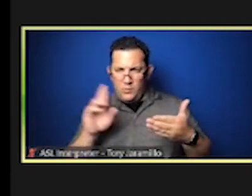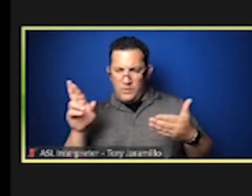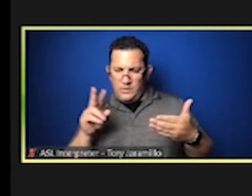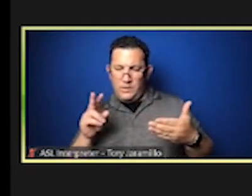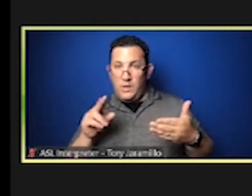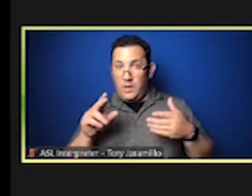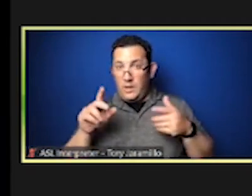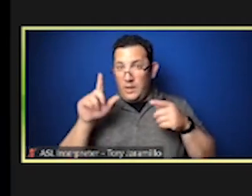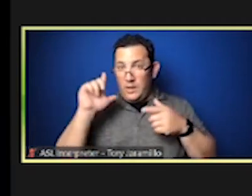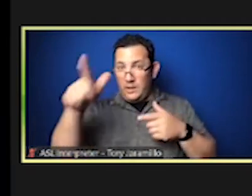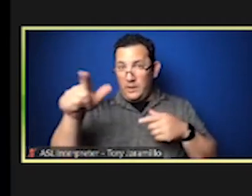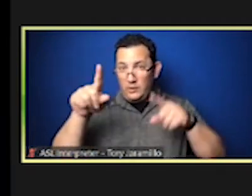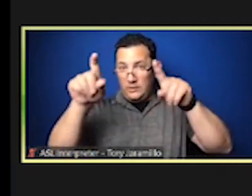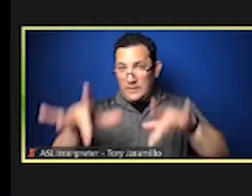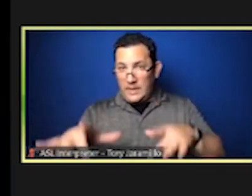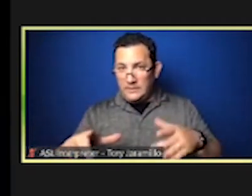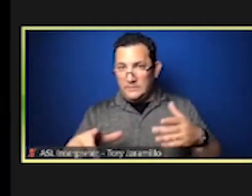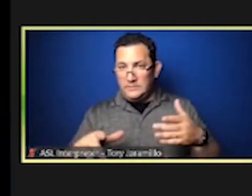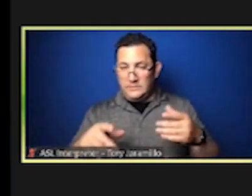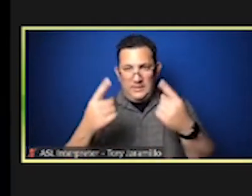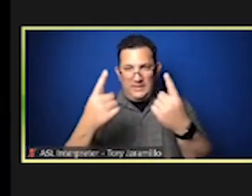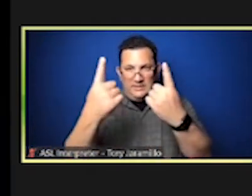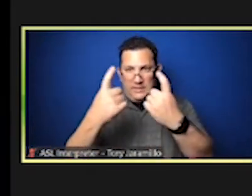use these notes during assessments.